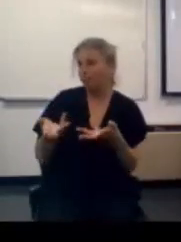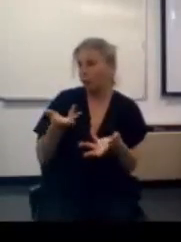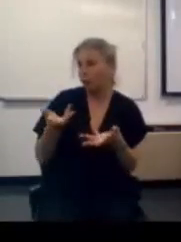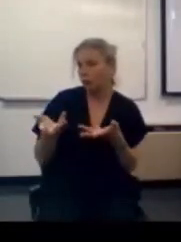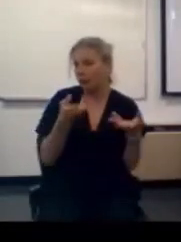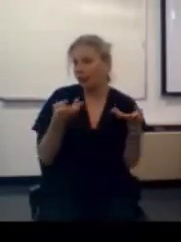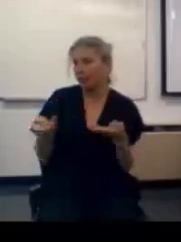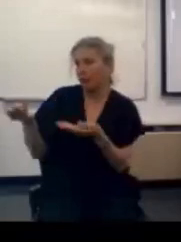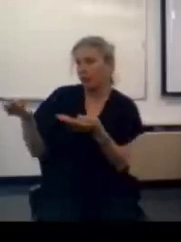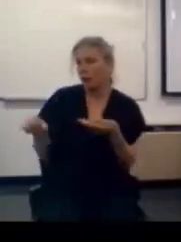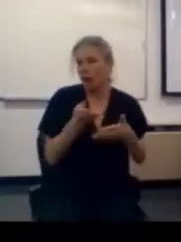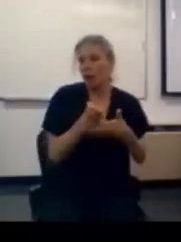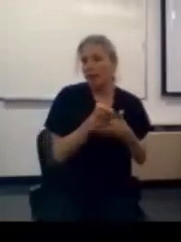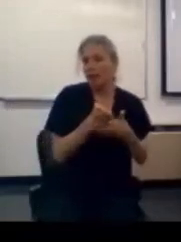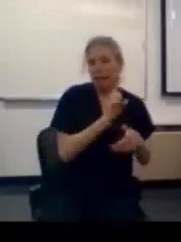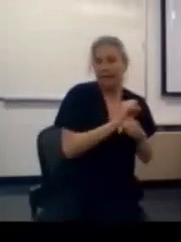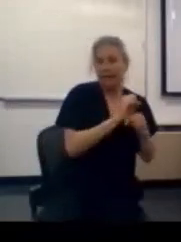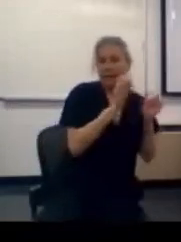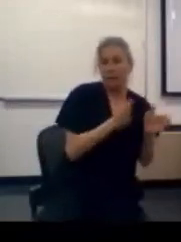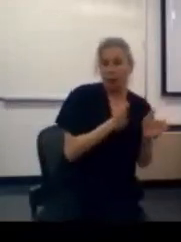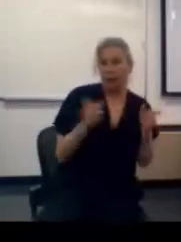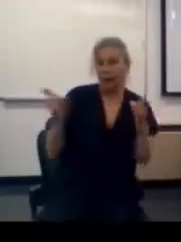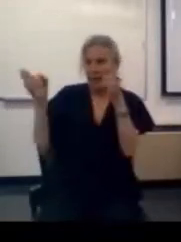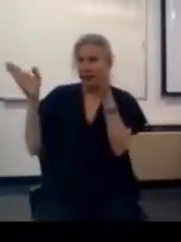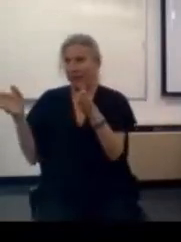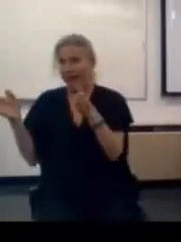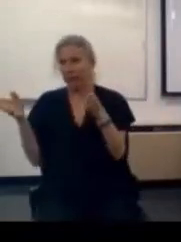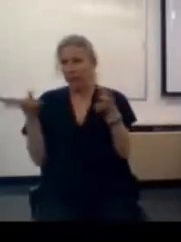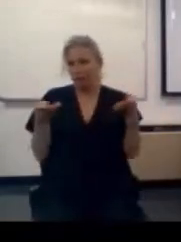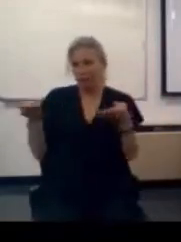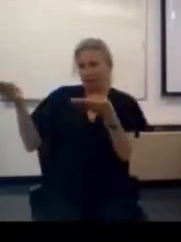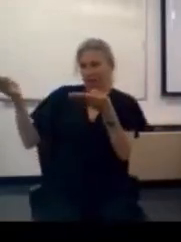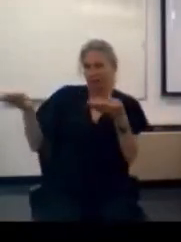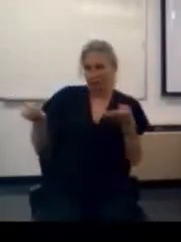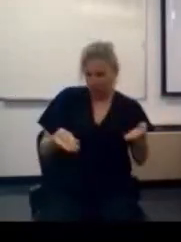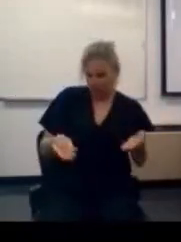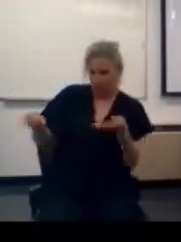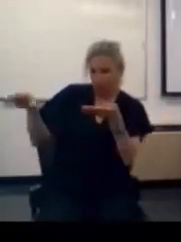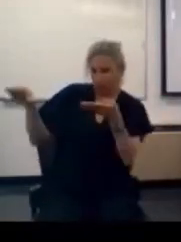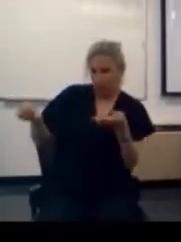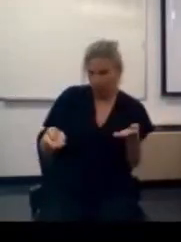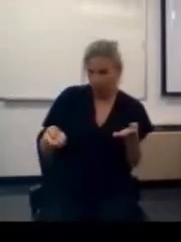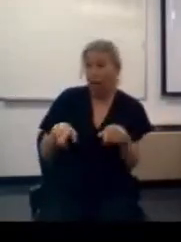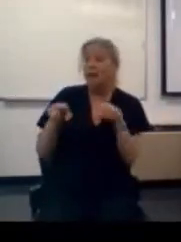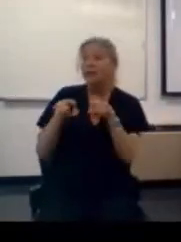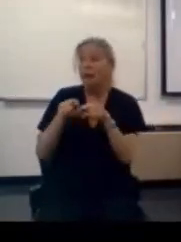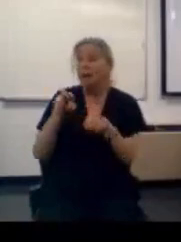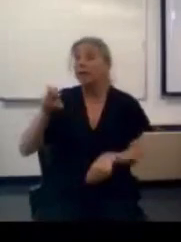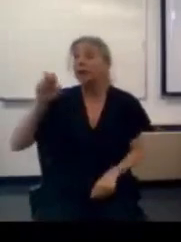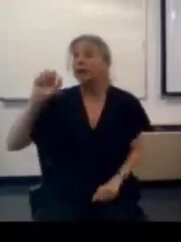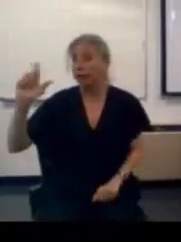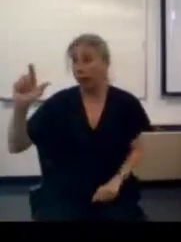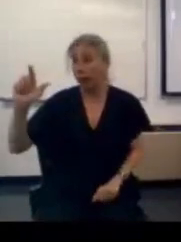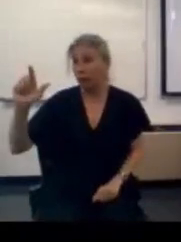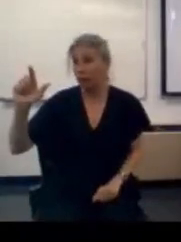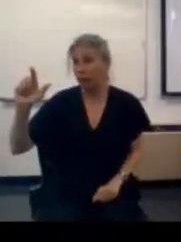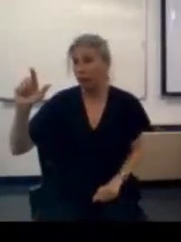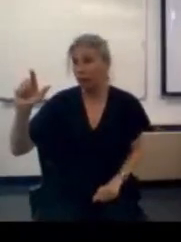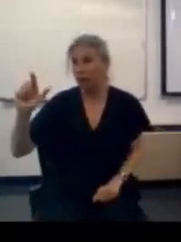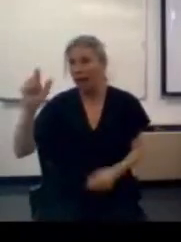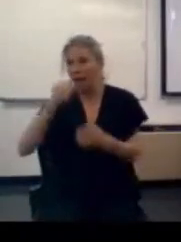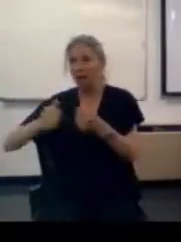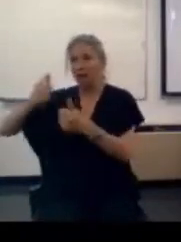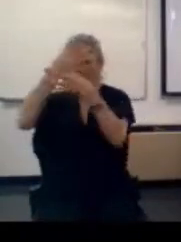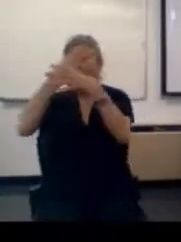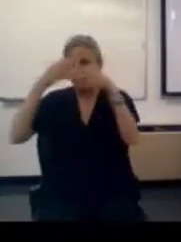human resources brokering the transaction between the employee and the manager. Similar to our friend Carol, who shared